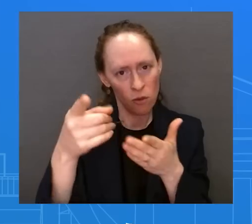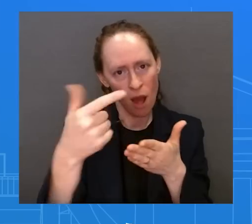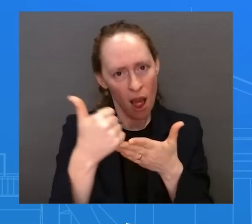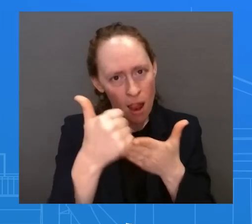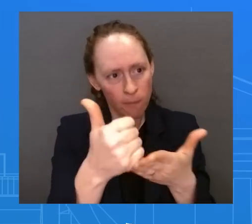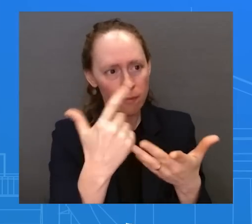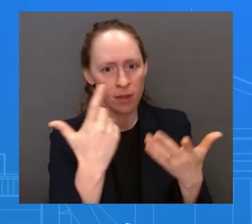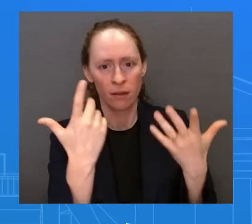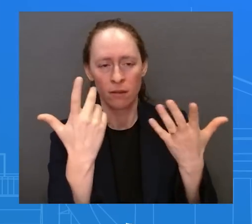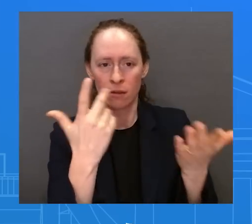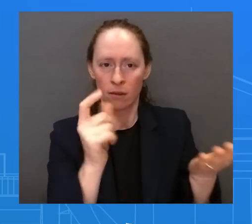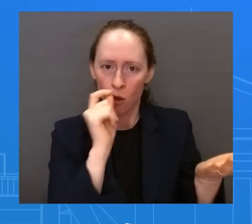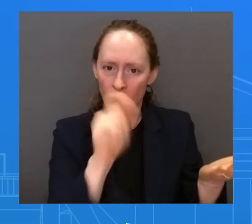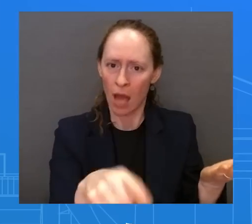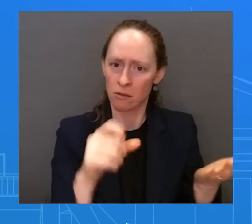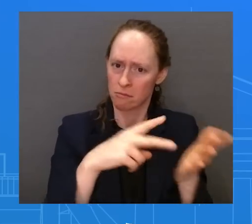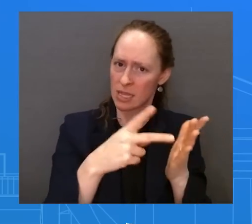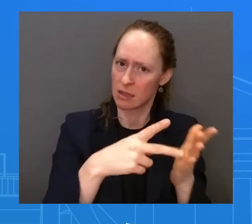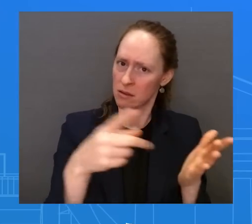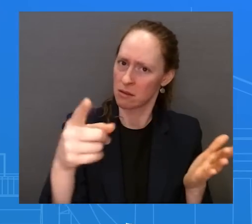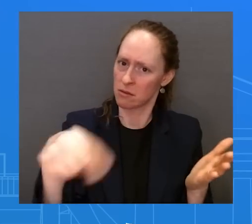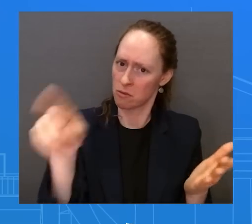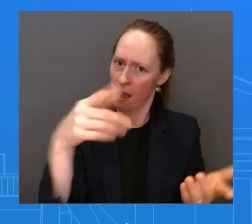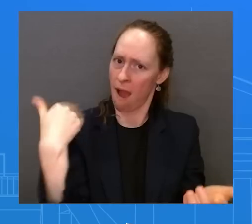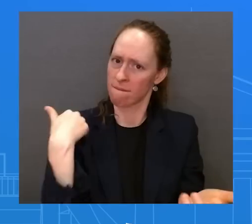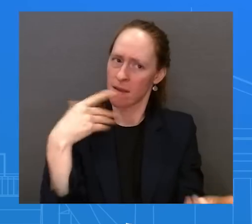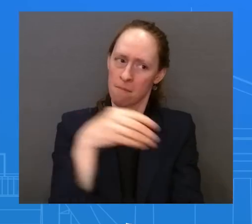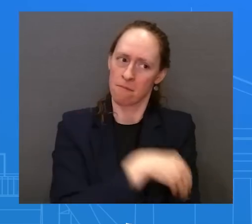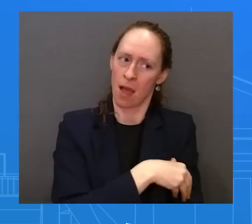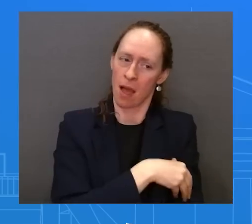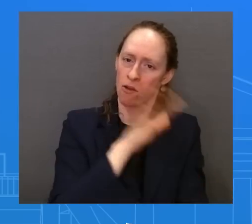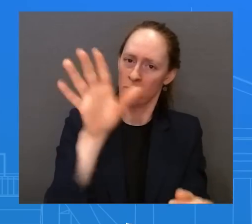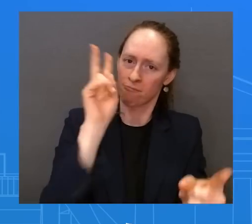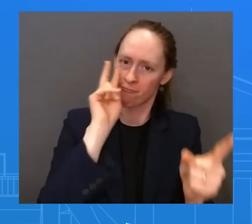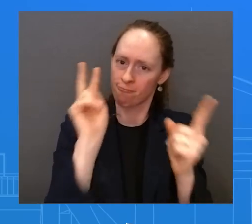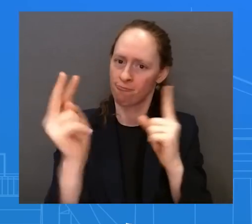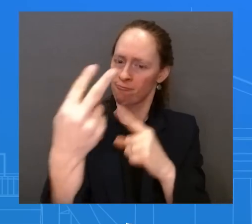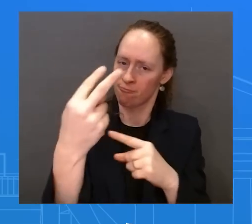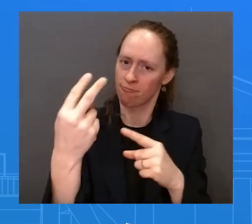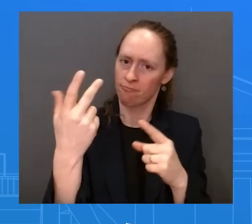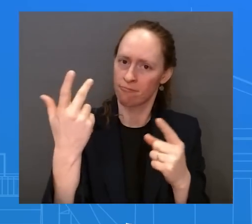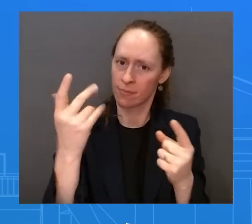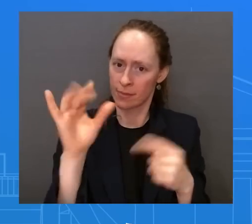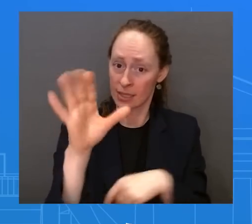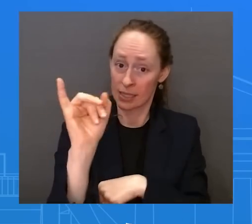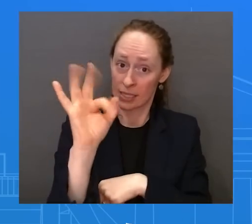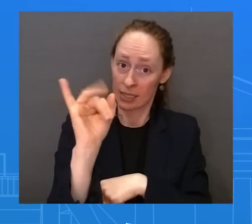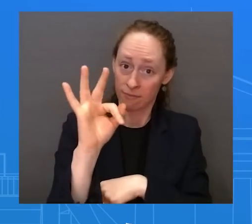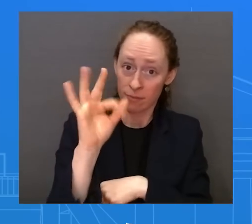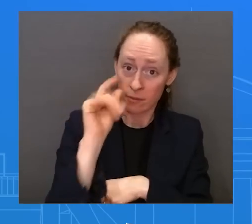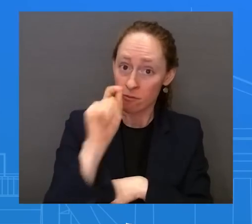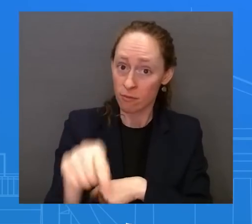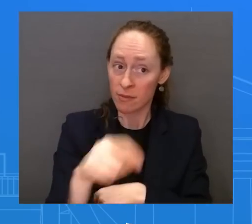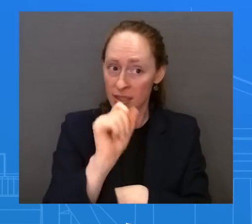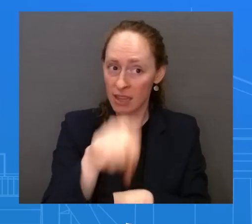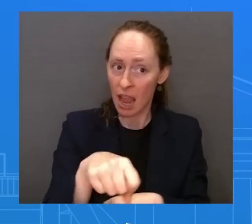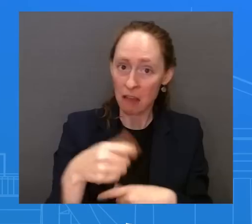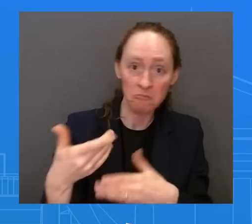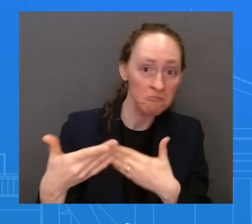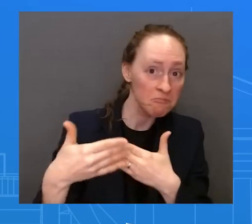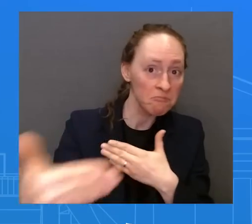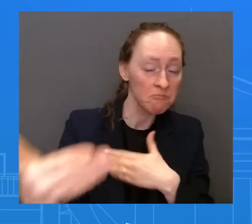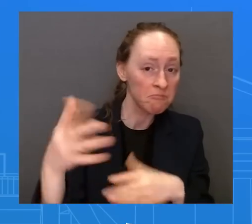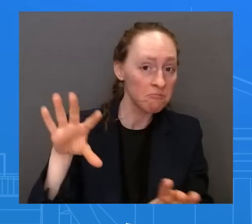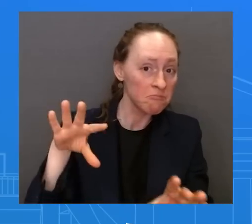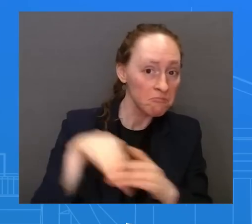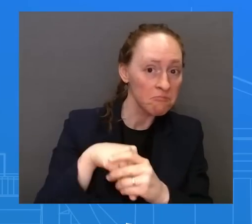whether Ukraine will be presented with this pack possible membership what is the US's position on that again been very